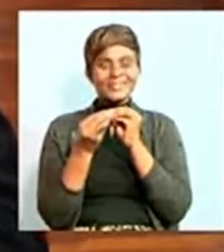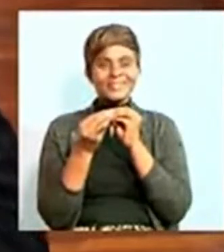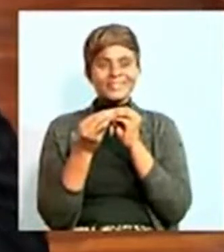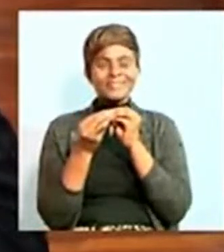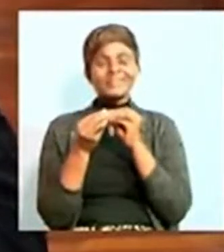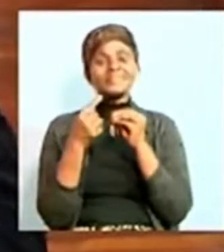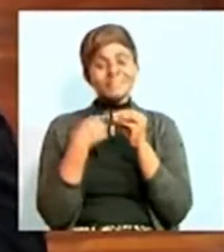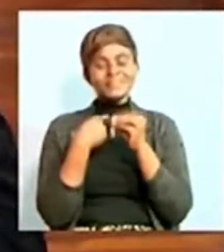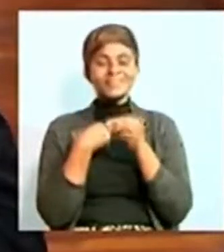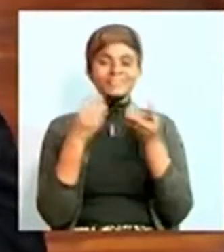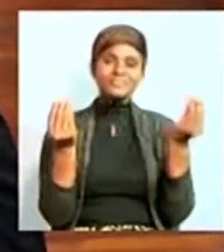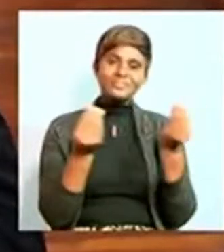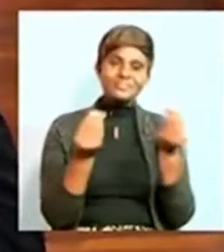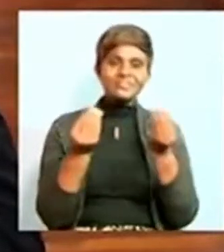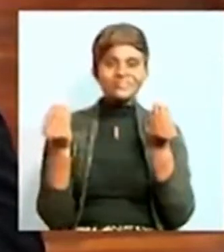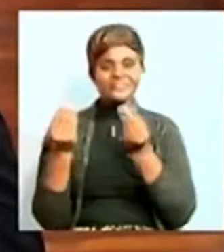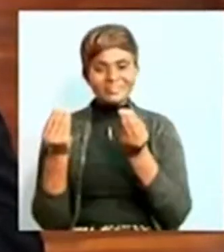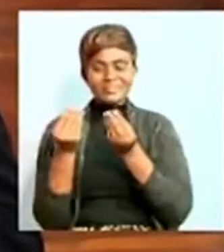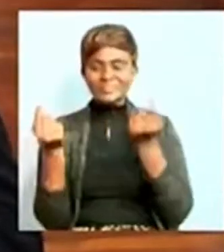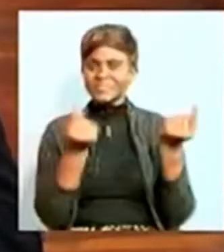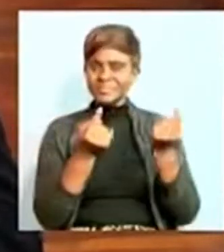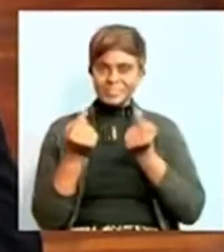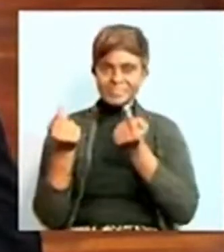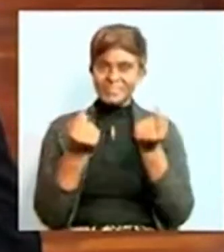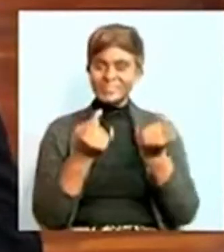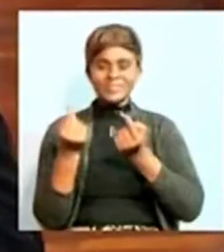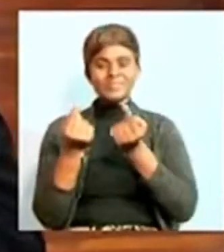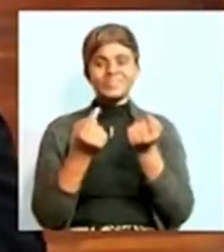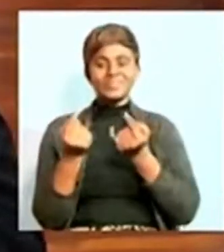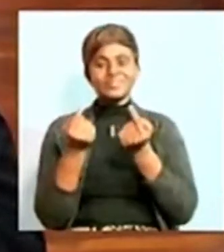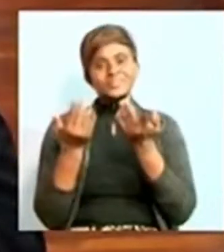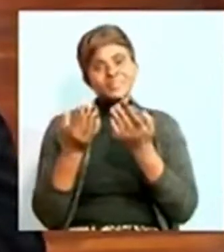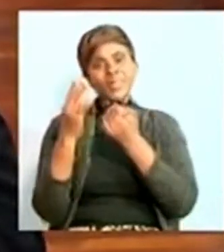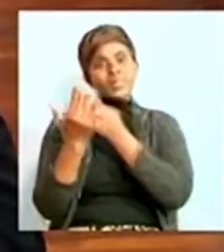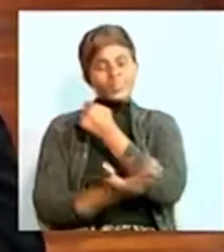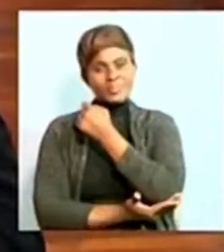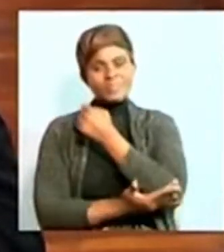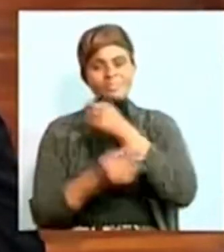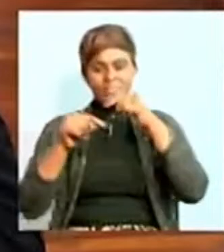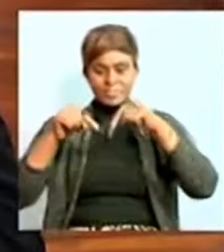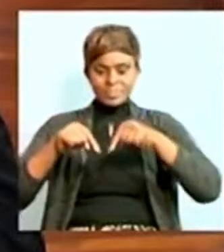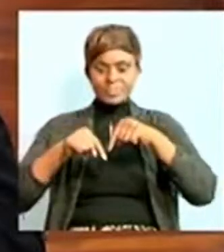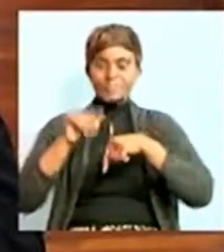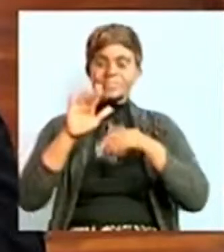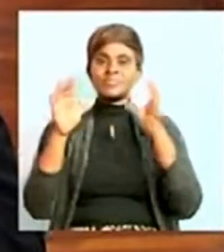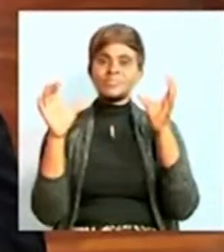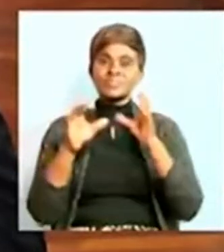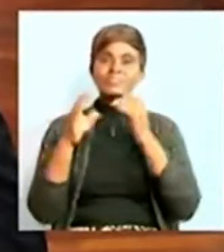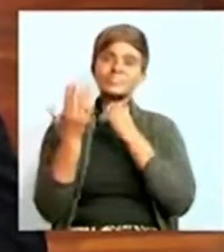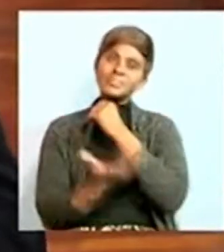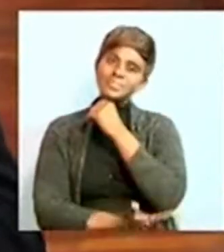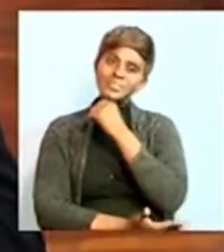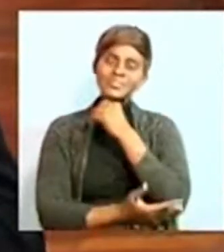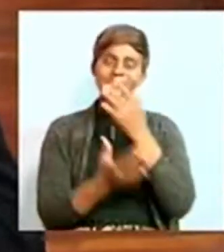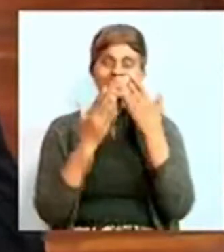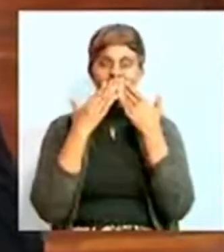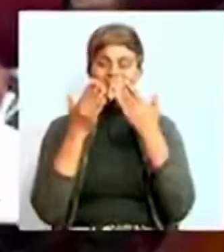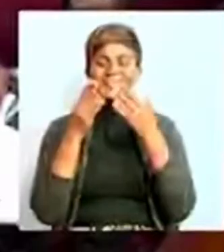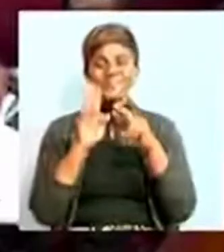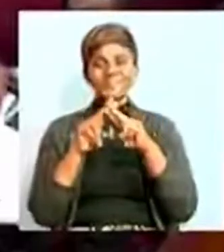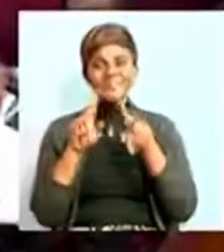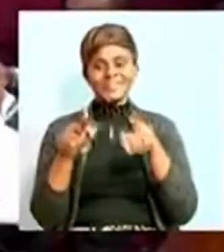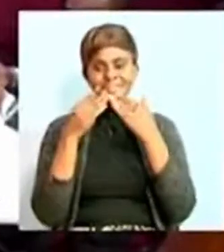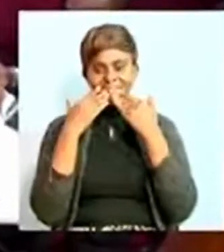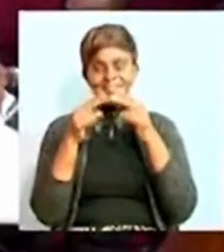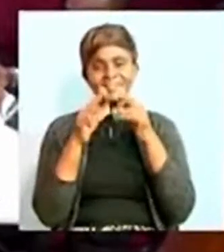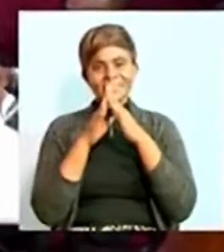me in an awkward situation. But you are welcome to your committee. Thank you, Chair. Thank you